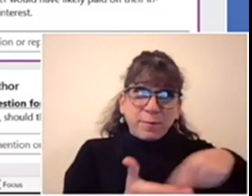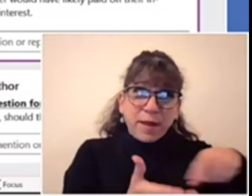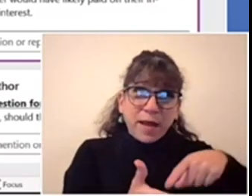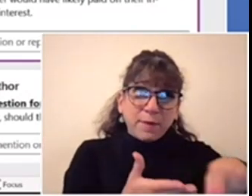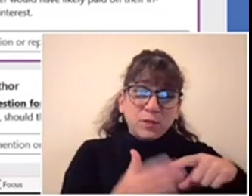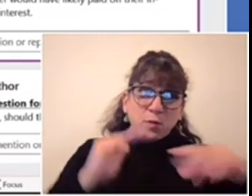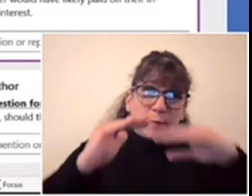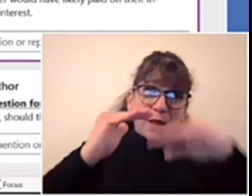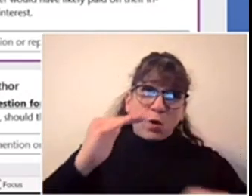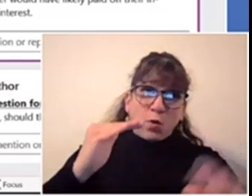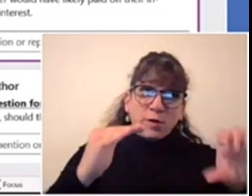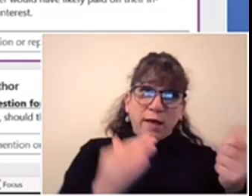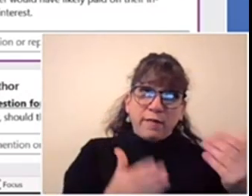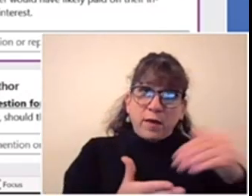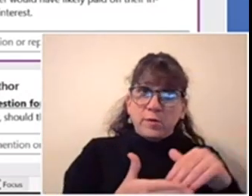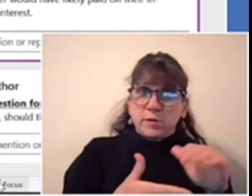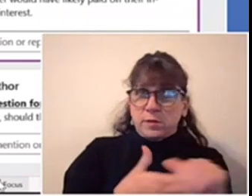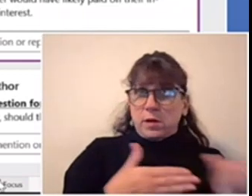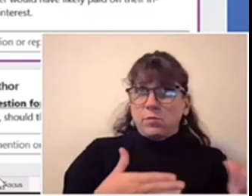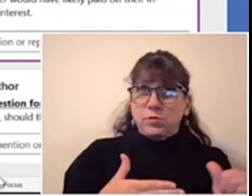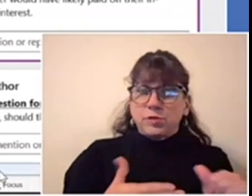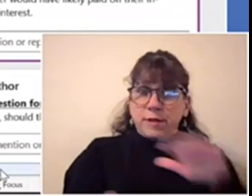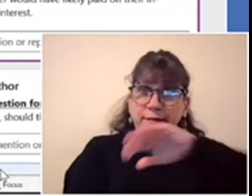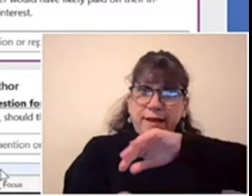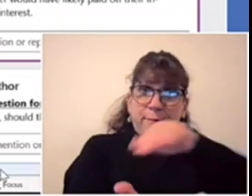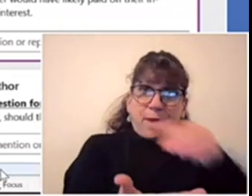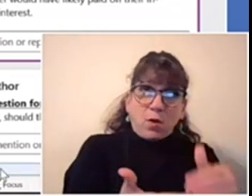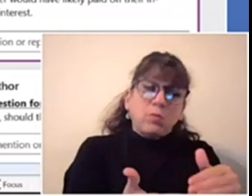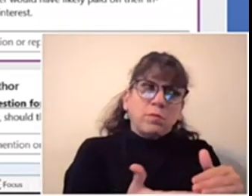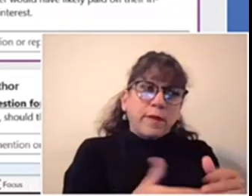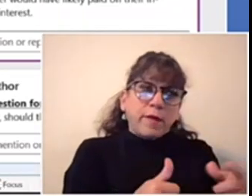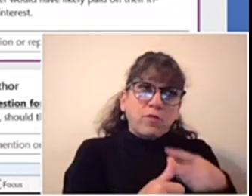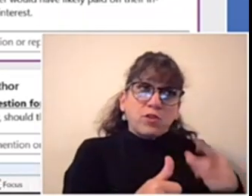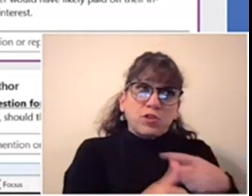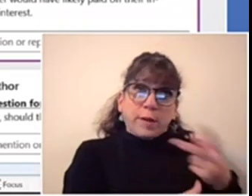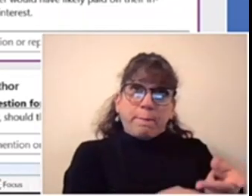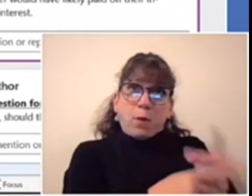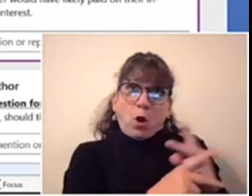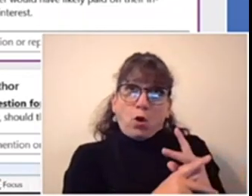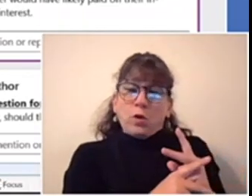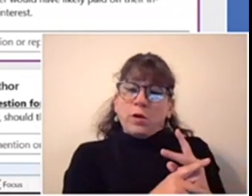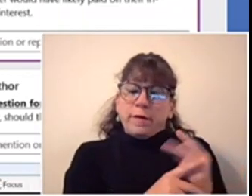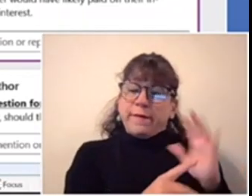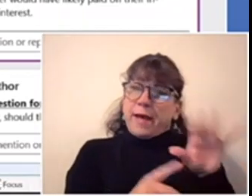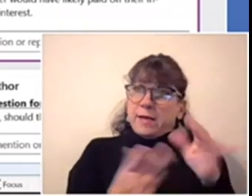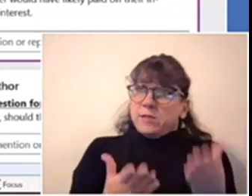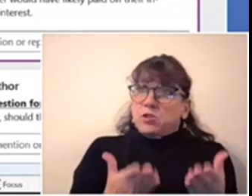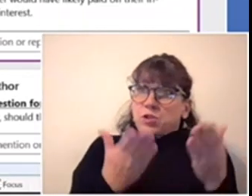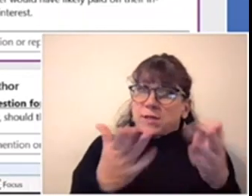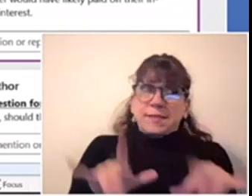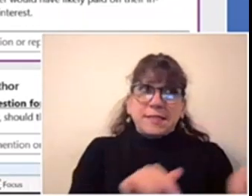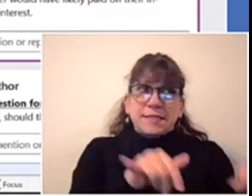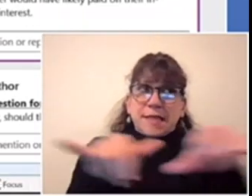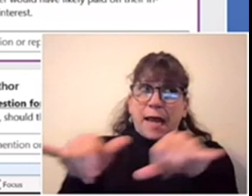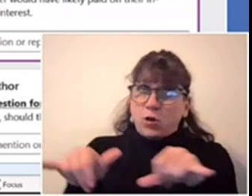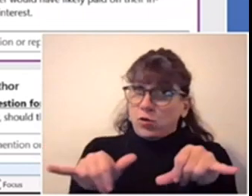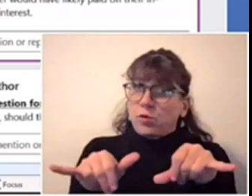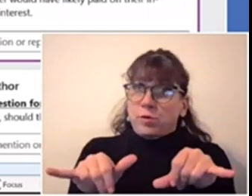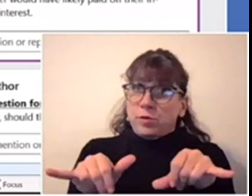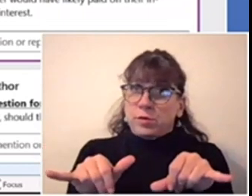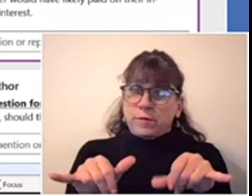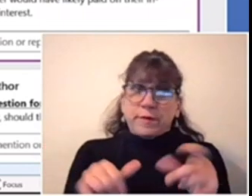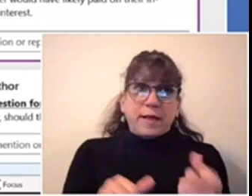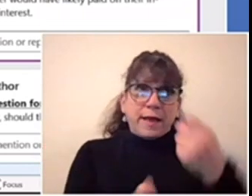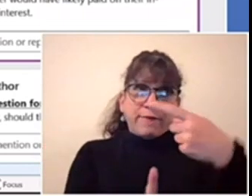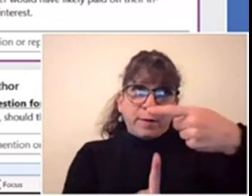below $10,000, the amount they originally borrowed. So that would suggest a standard along the lines of 11 months